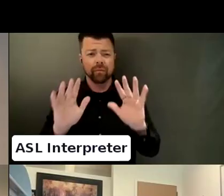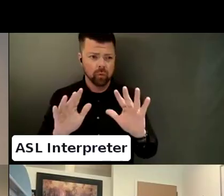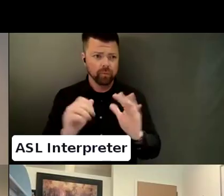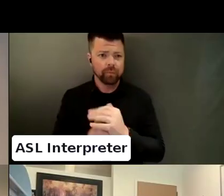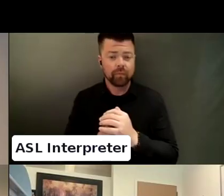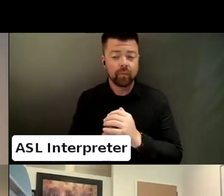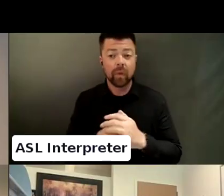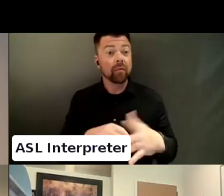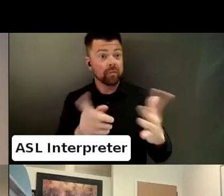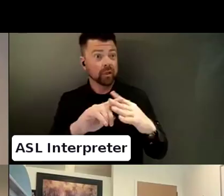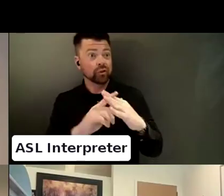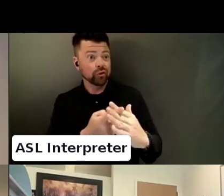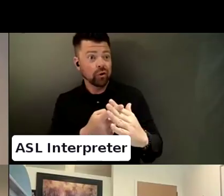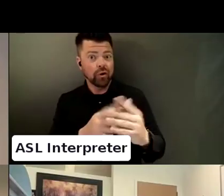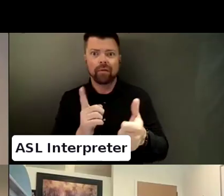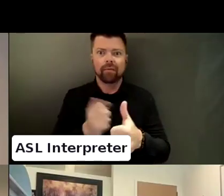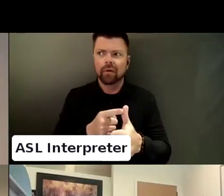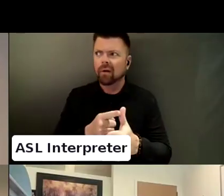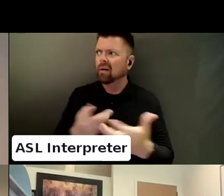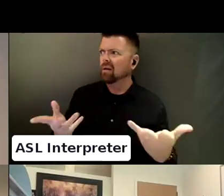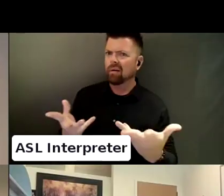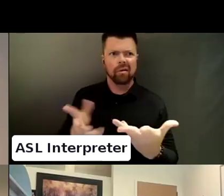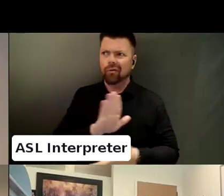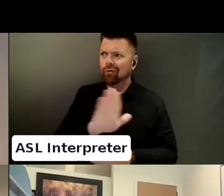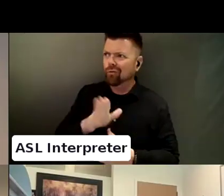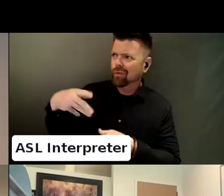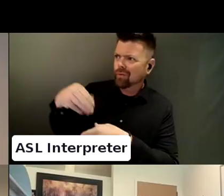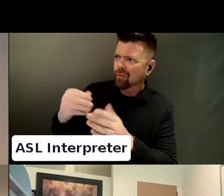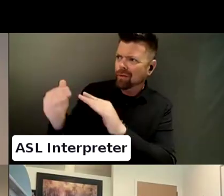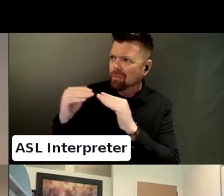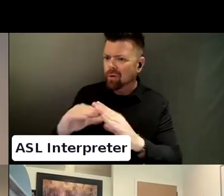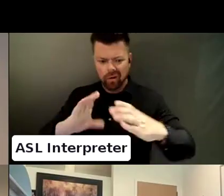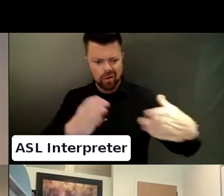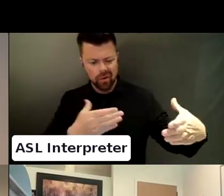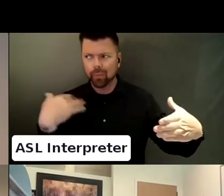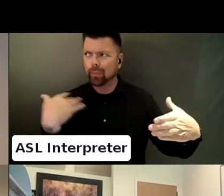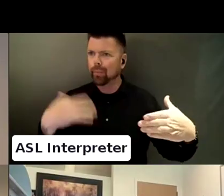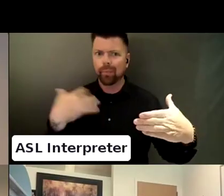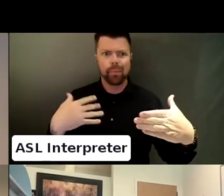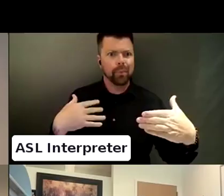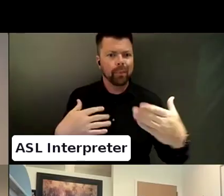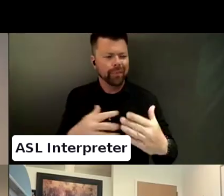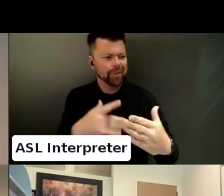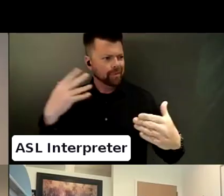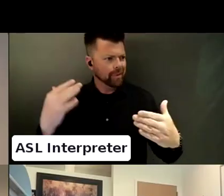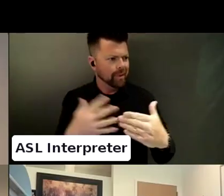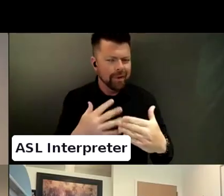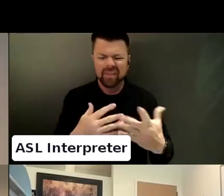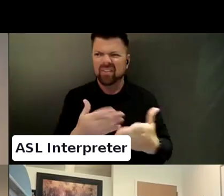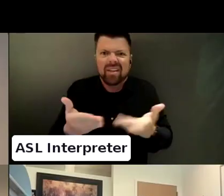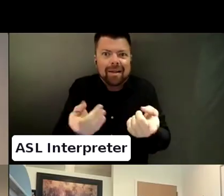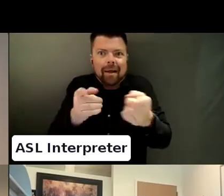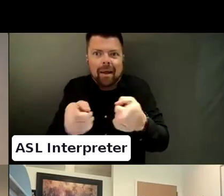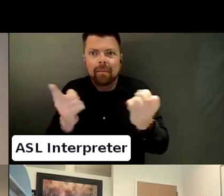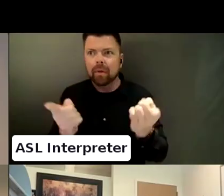that from the get-go, you are involving the community, which sometimes, things get decided for people